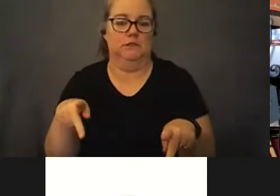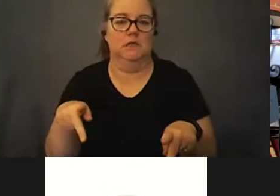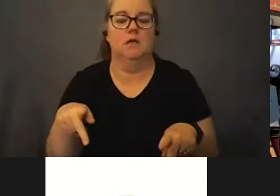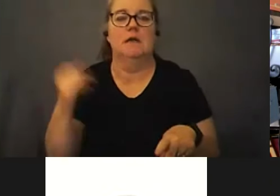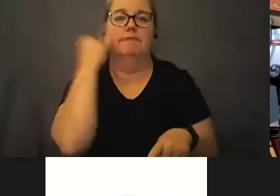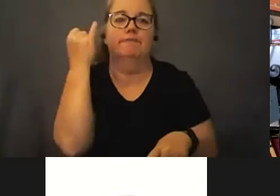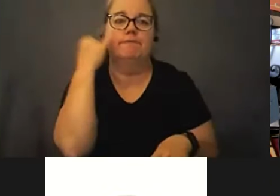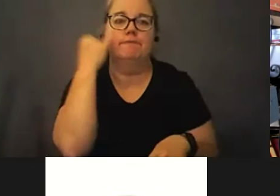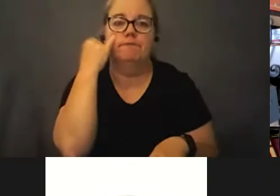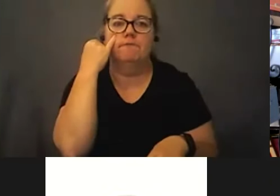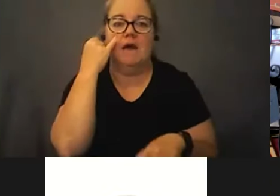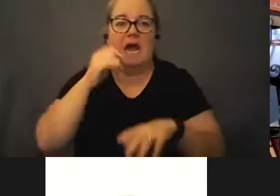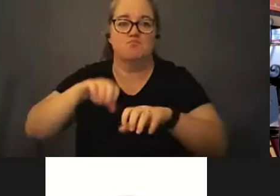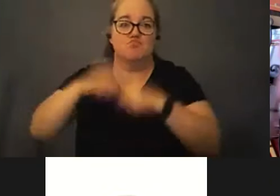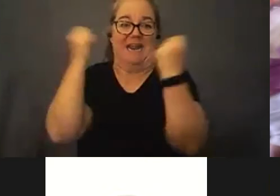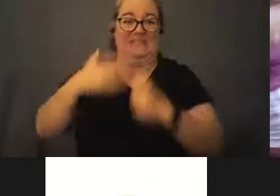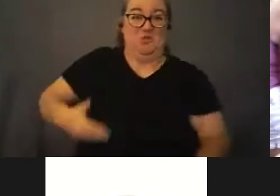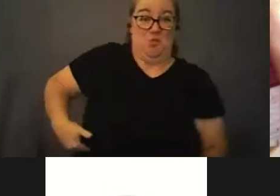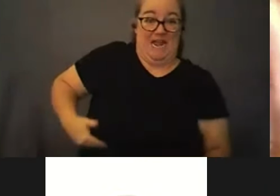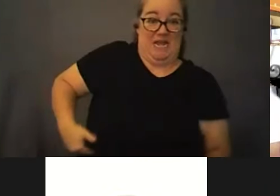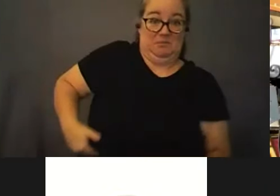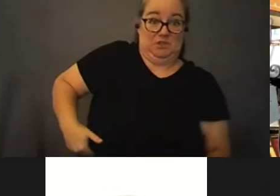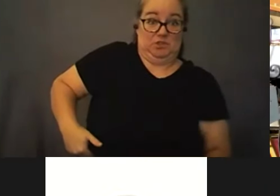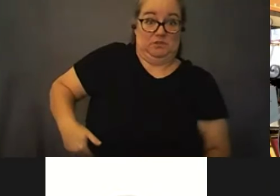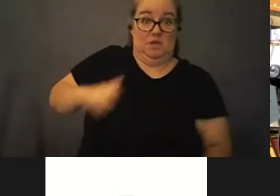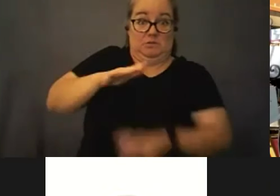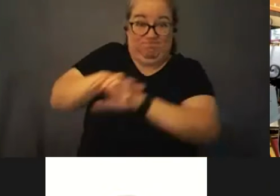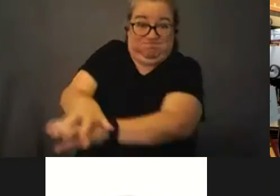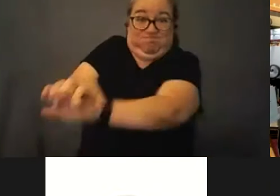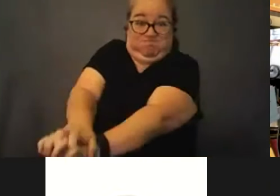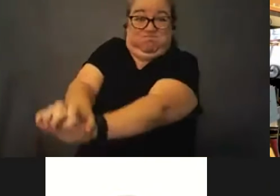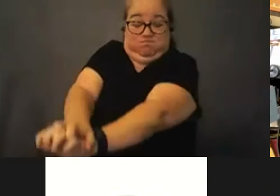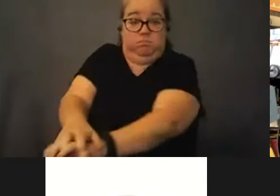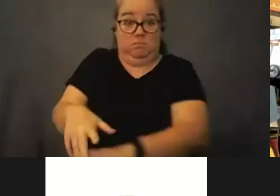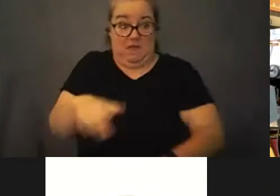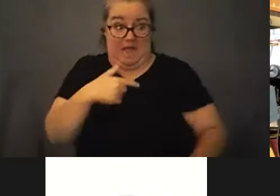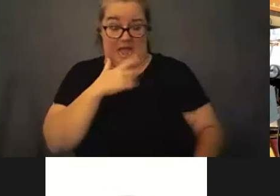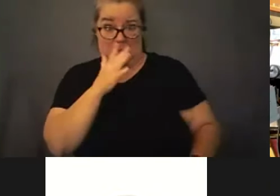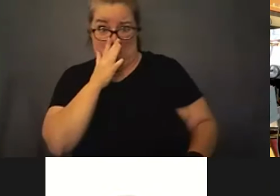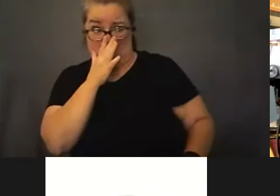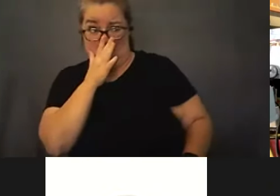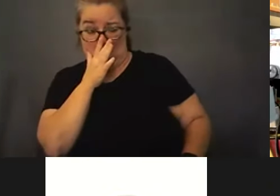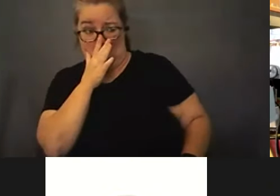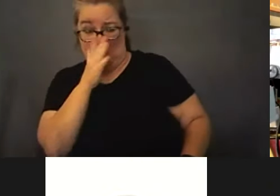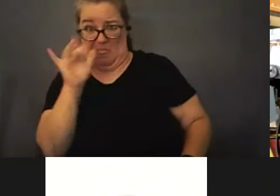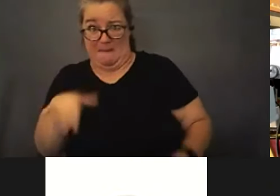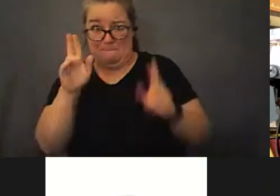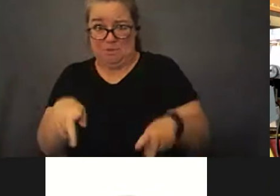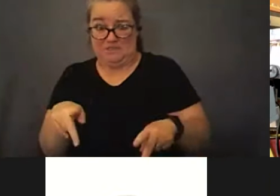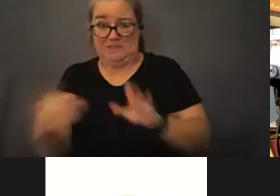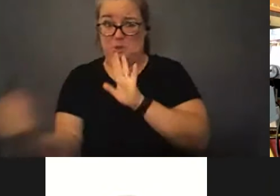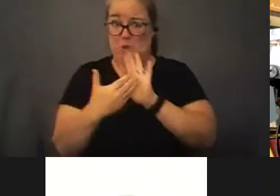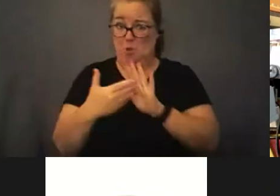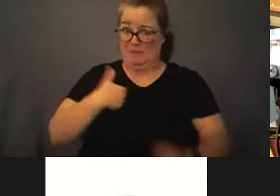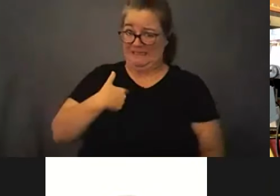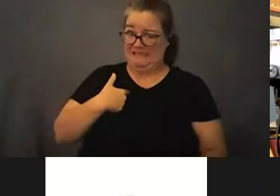that I break a couple of ribs in the process of doing the CPR. So will I be sued